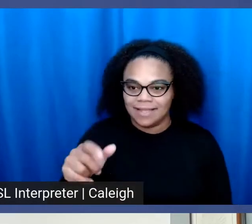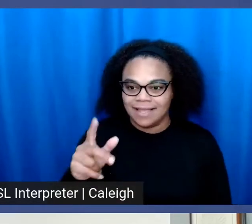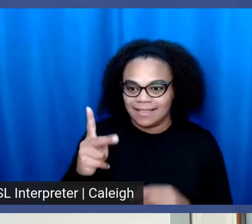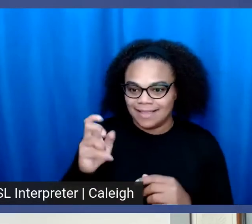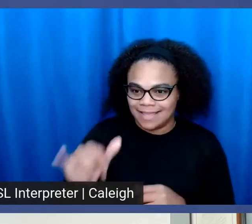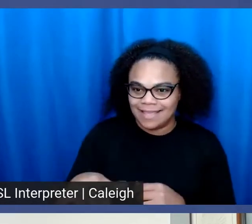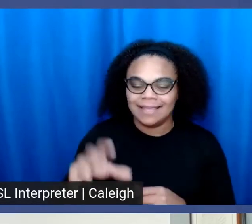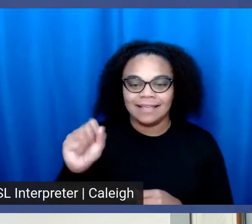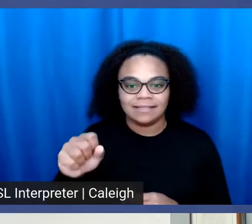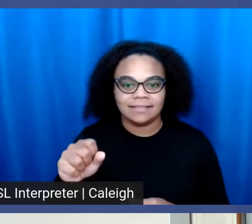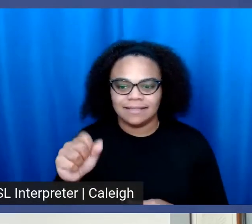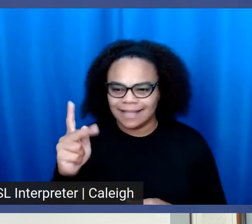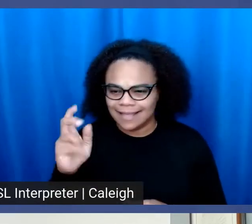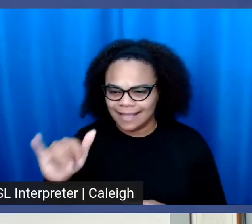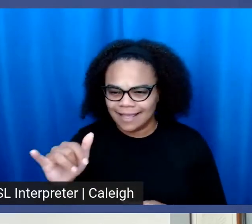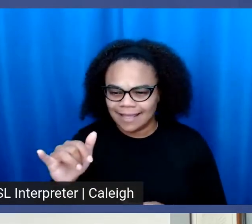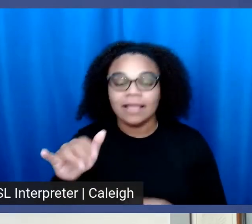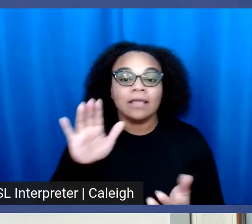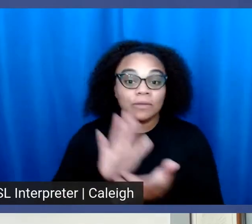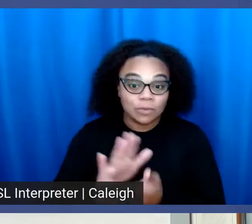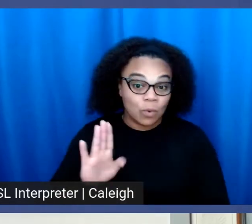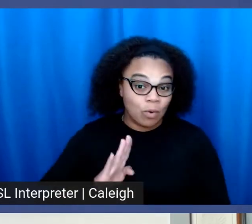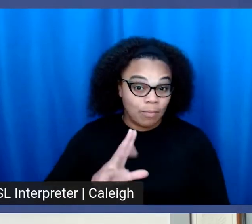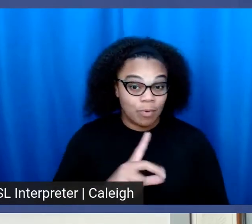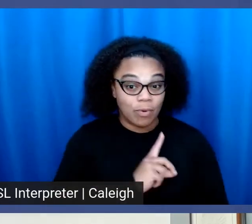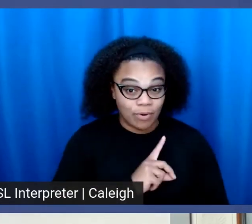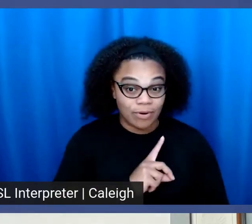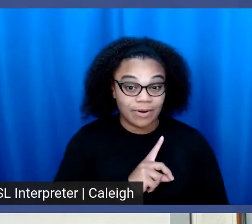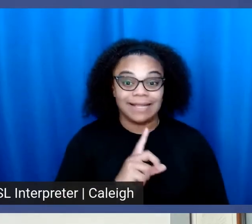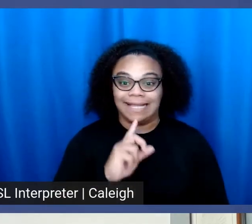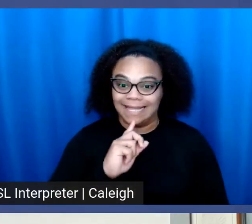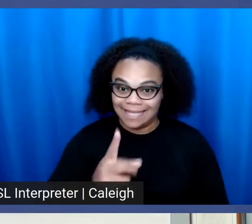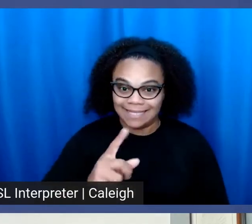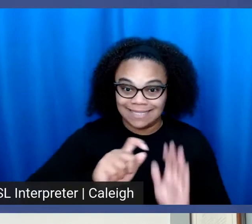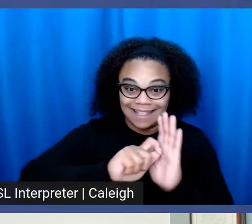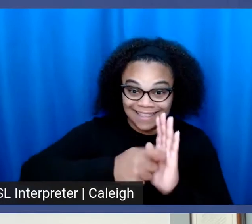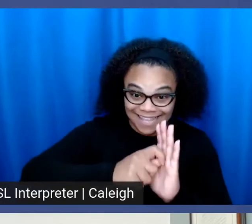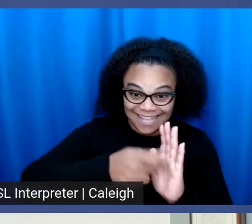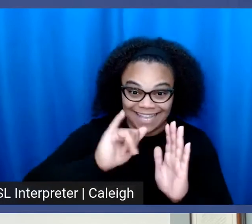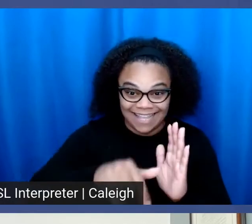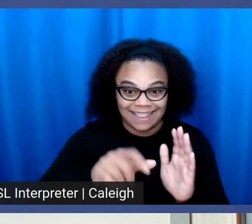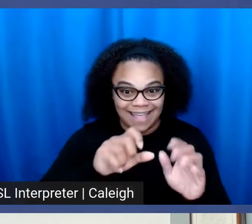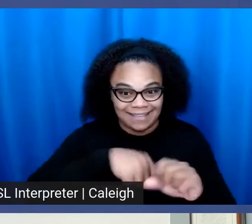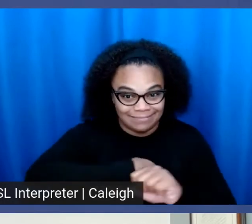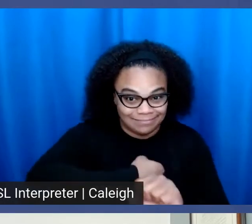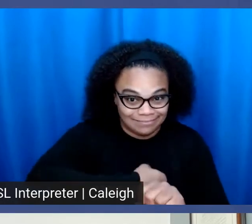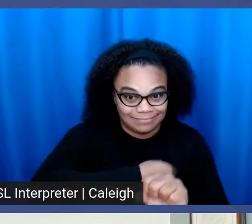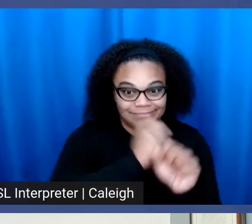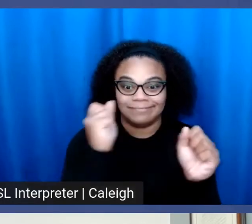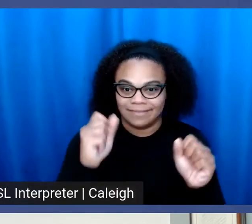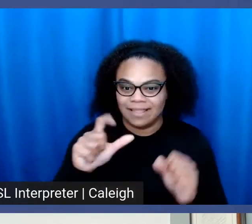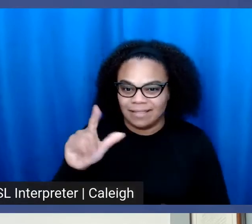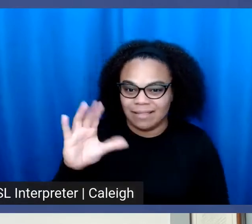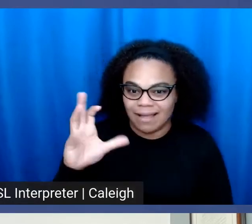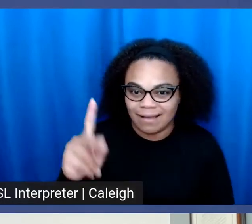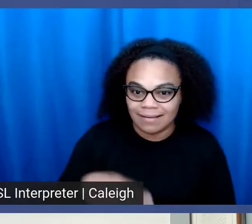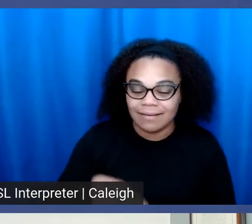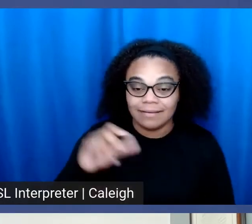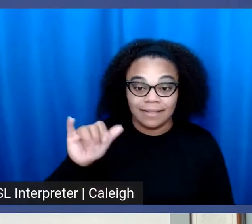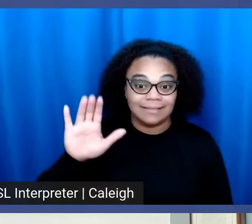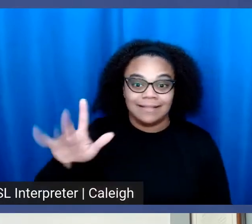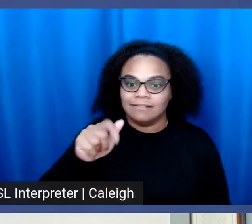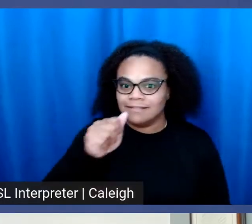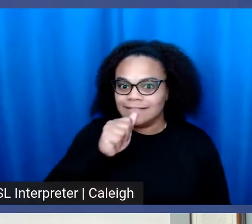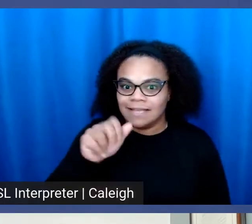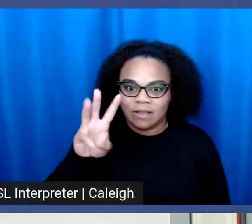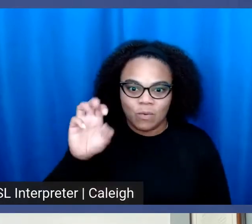said that the school boards is the key that picks the lock. That is their secret